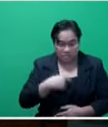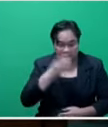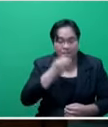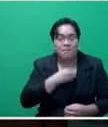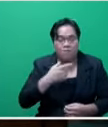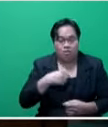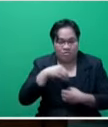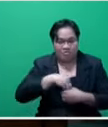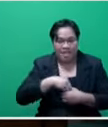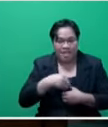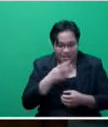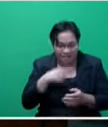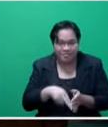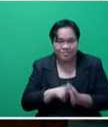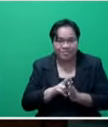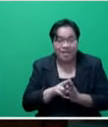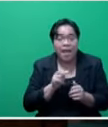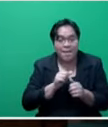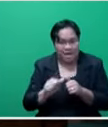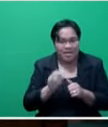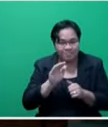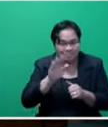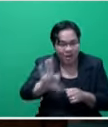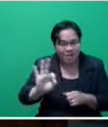resilience, the best is yet to come for Fiji.